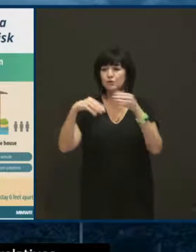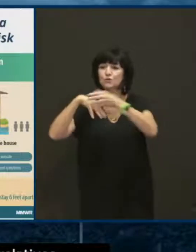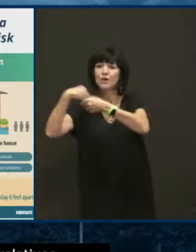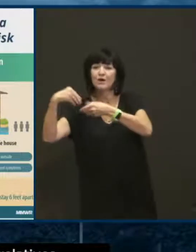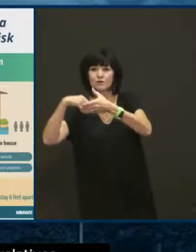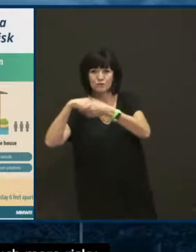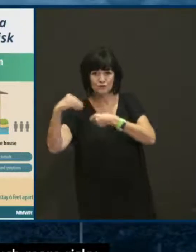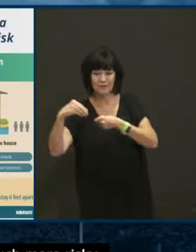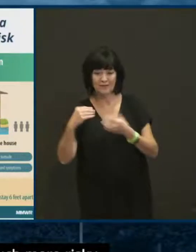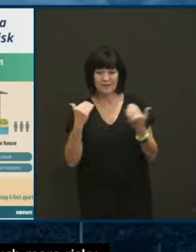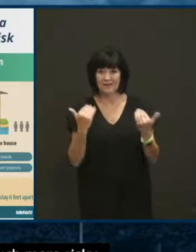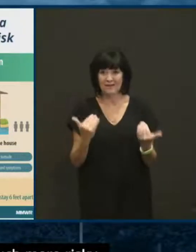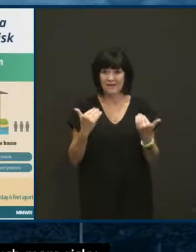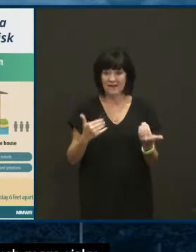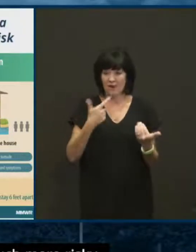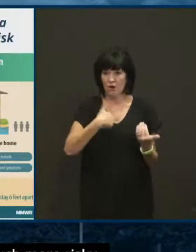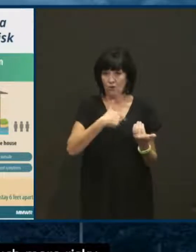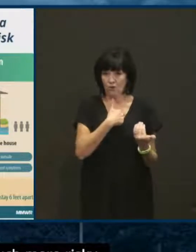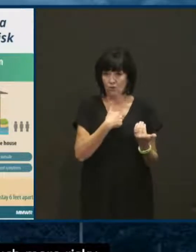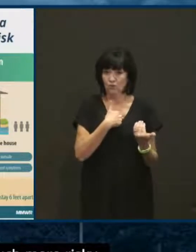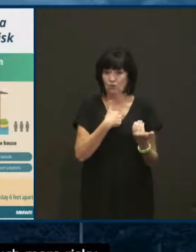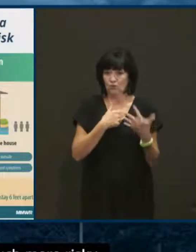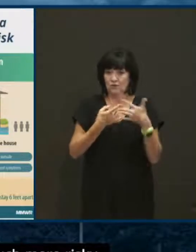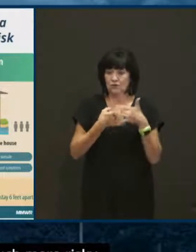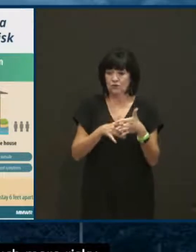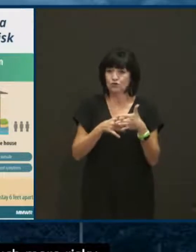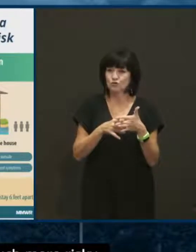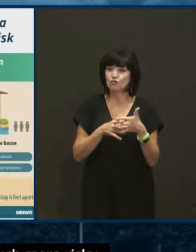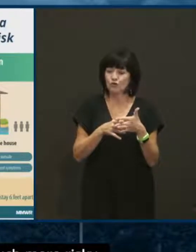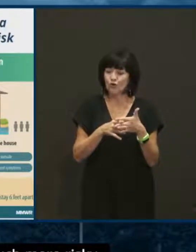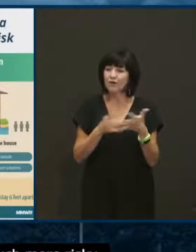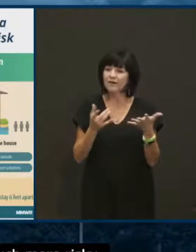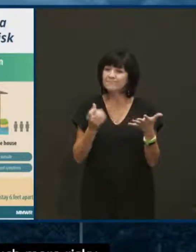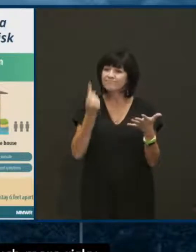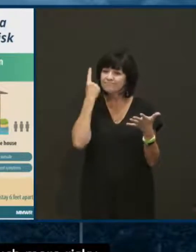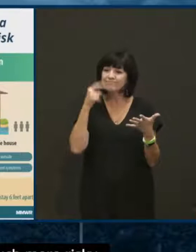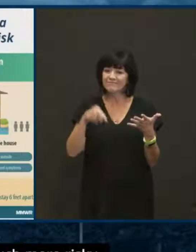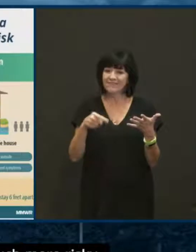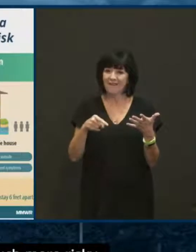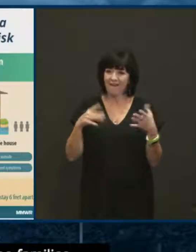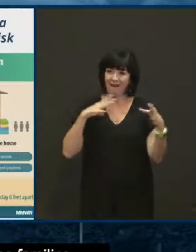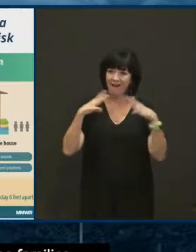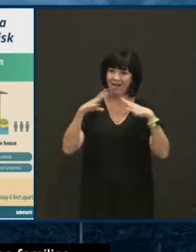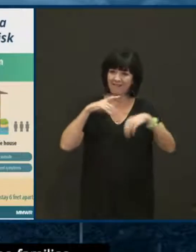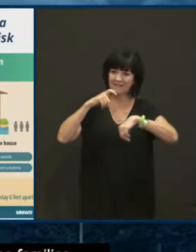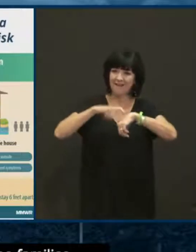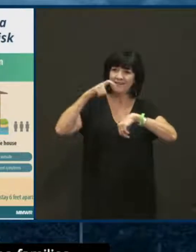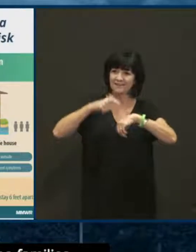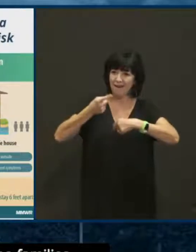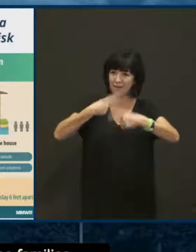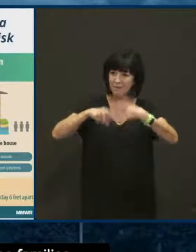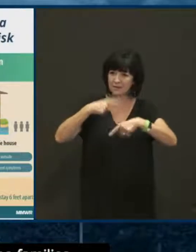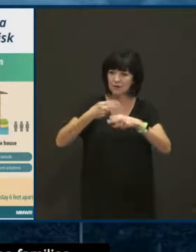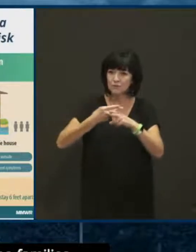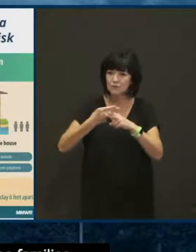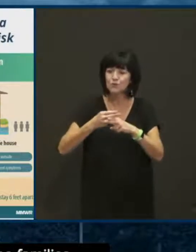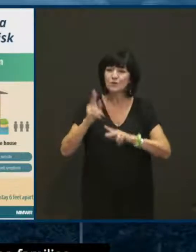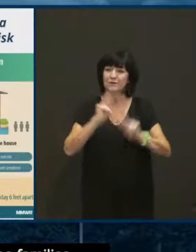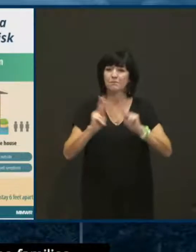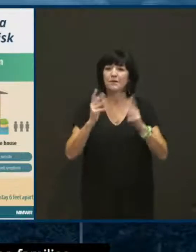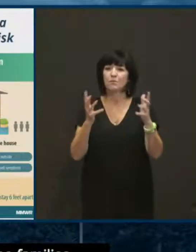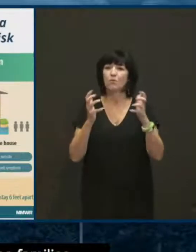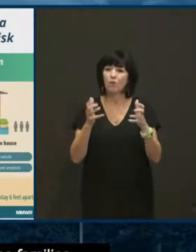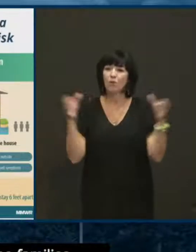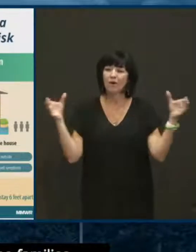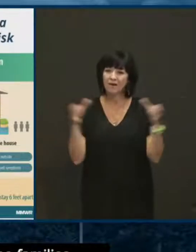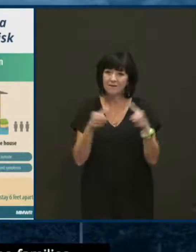into seasons where families want to come together, people want to celebrate with their friends, we know people are